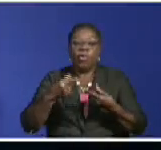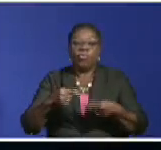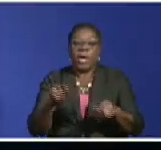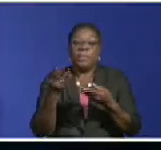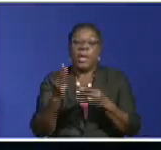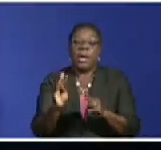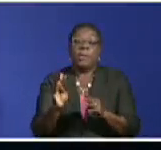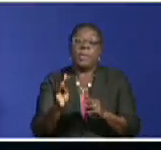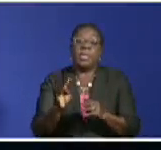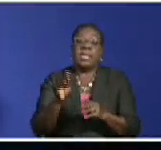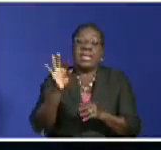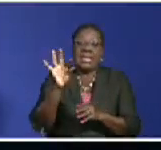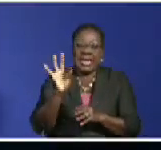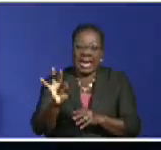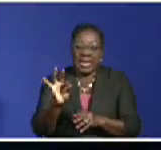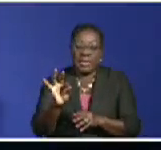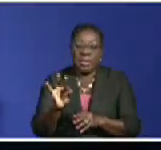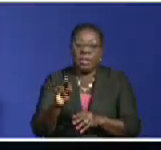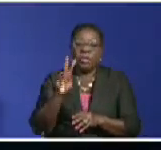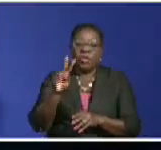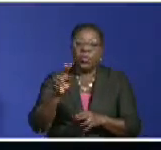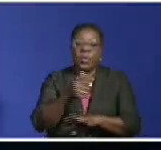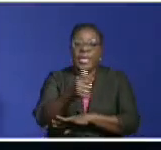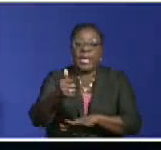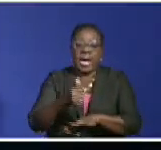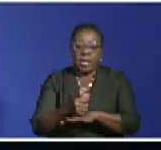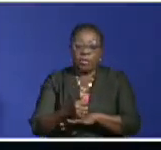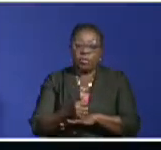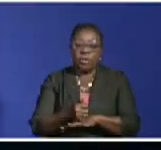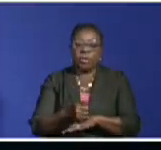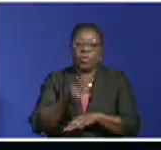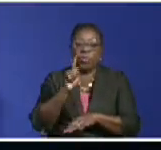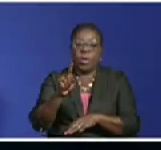and Eleuthera, and 1 in Exuma. There are now